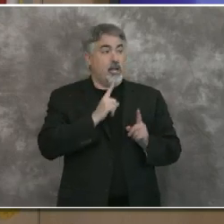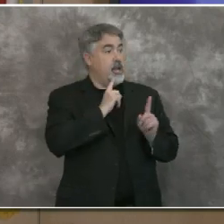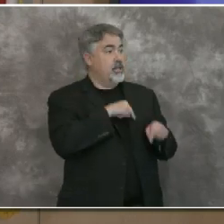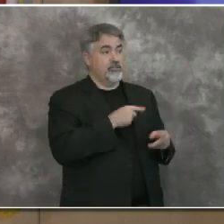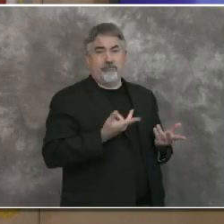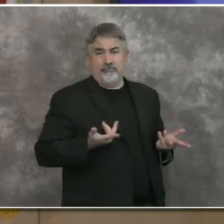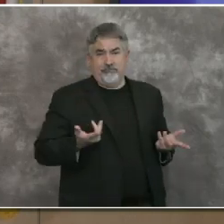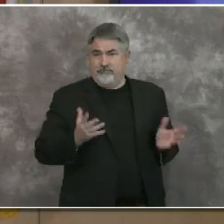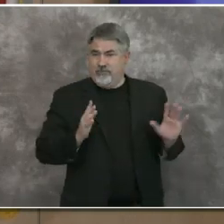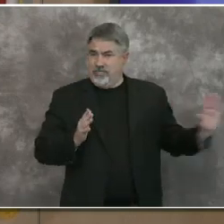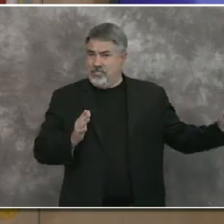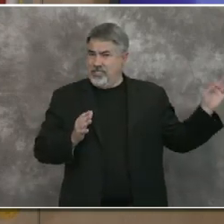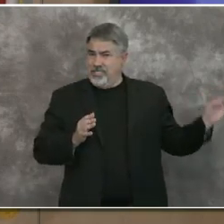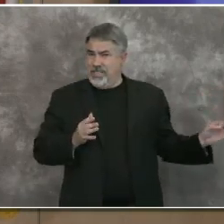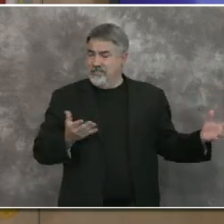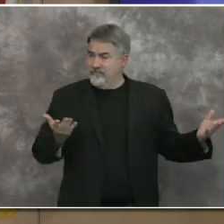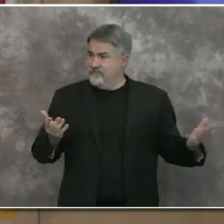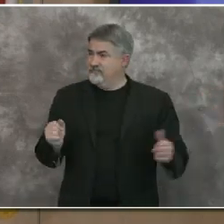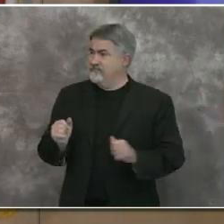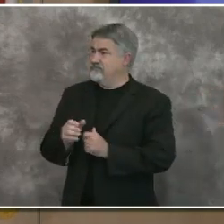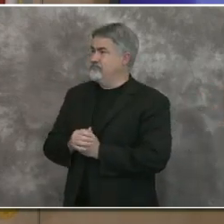do.